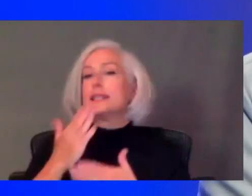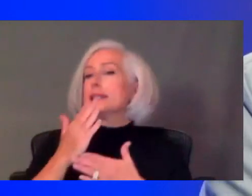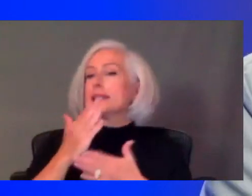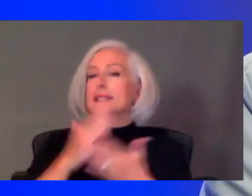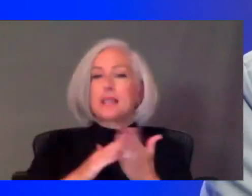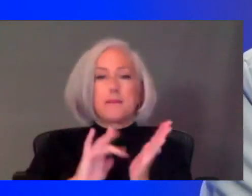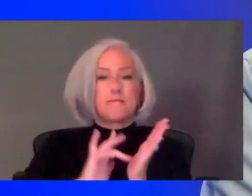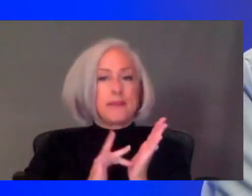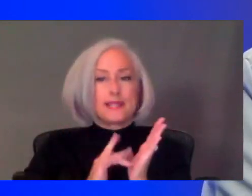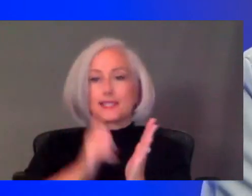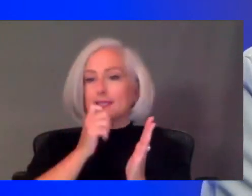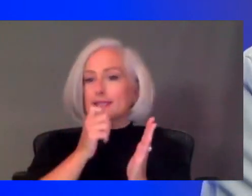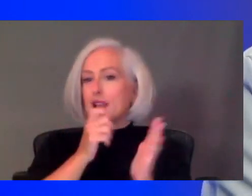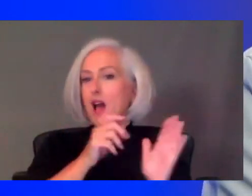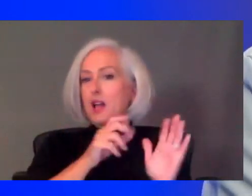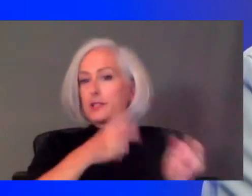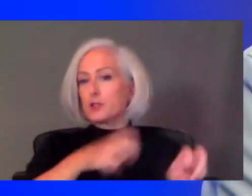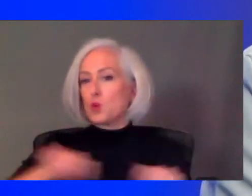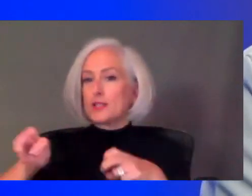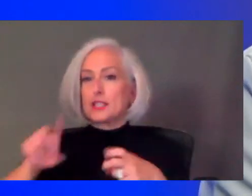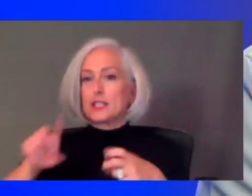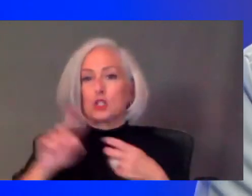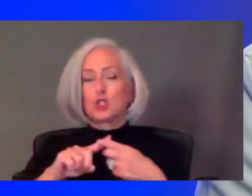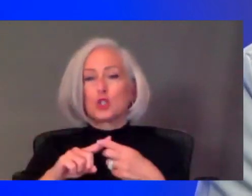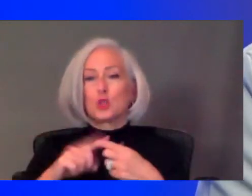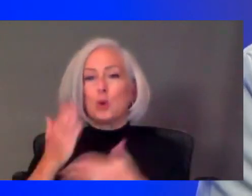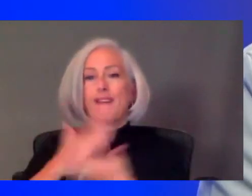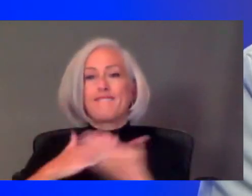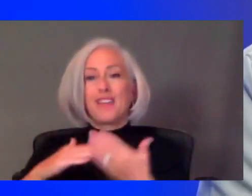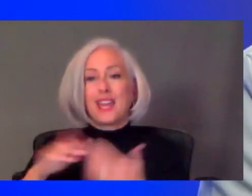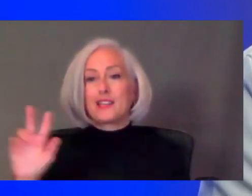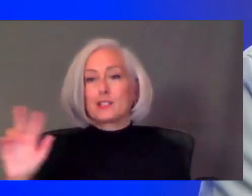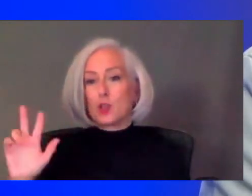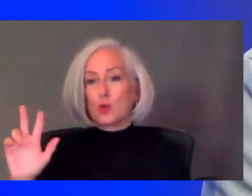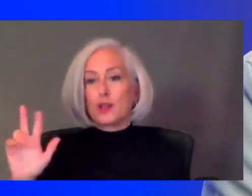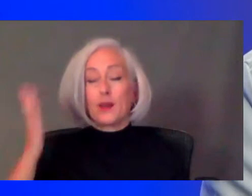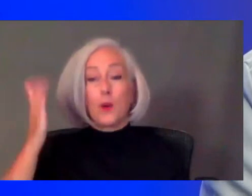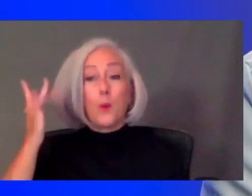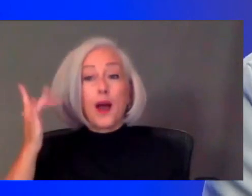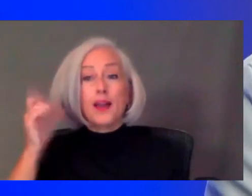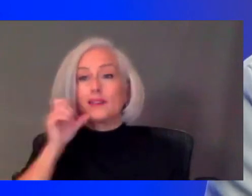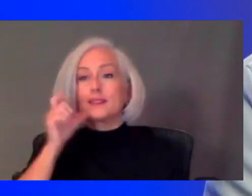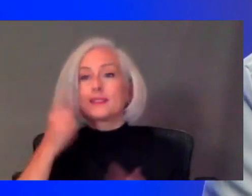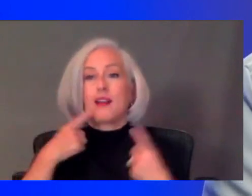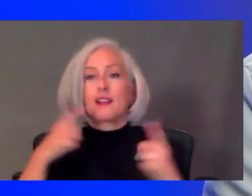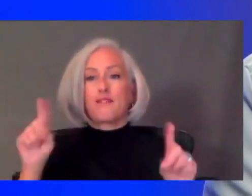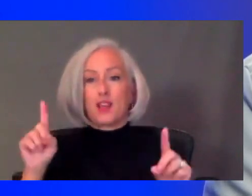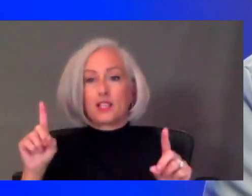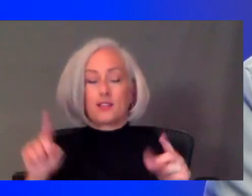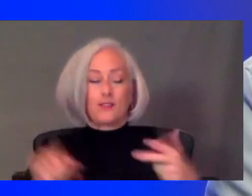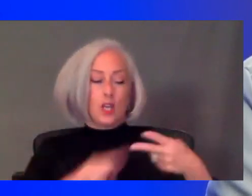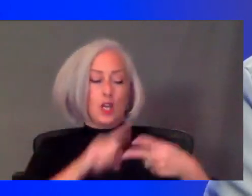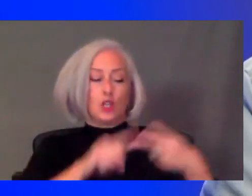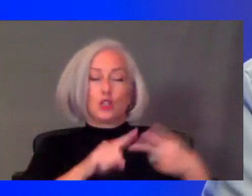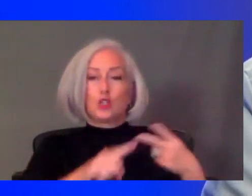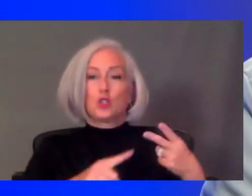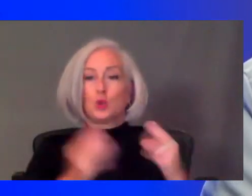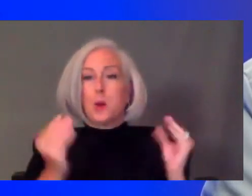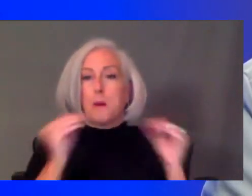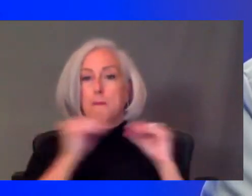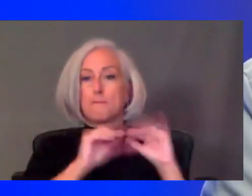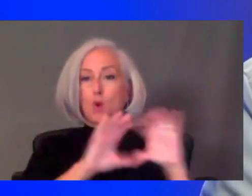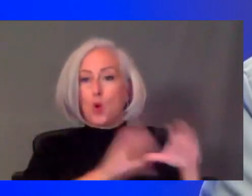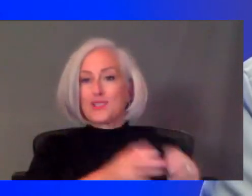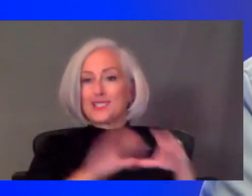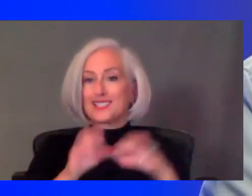Neil wants to know, do we have to meet certain high-risk categories to qualify for the monoclonal antibodies? So